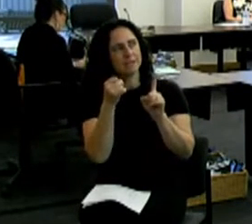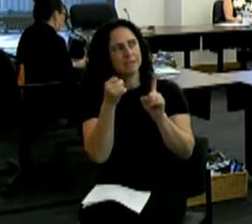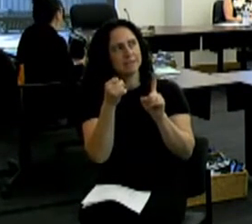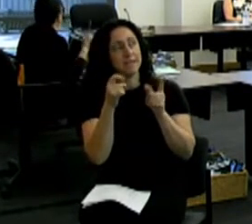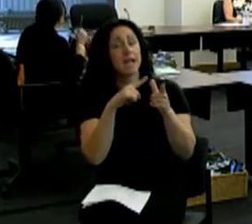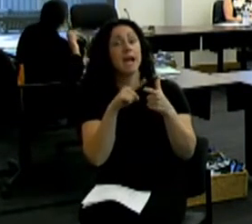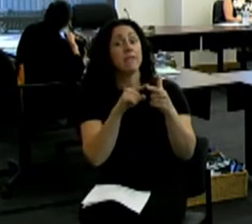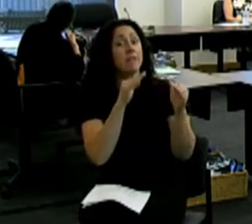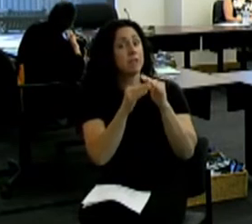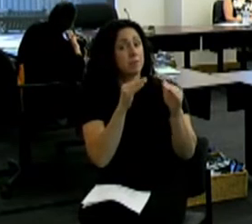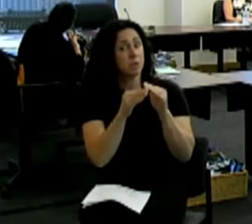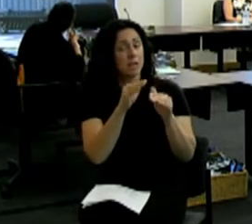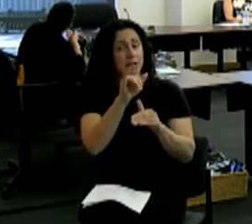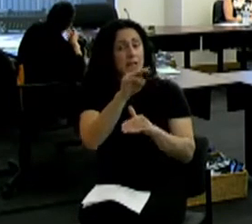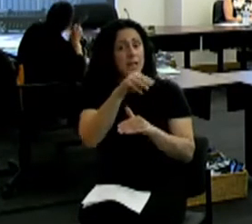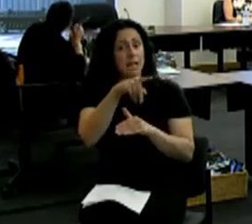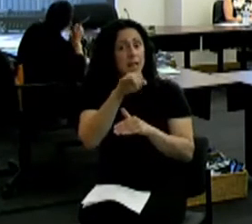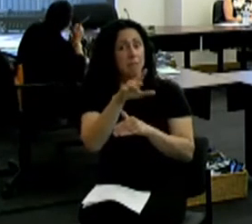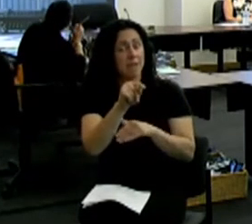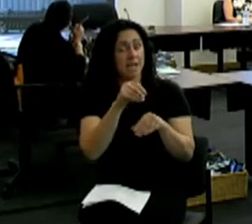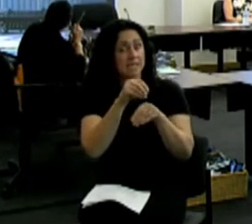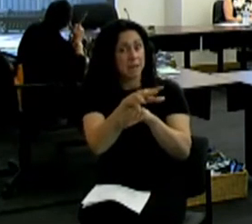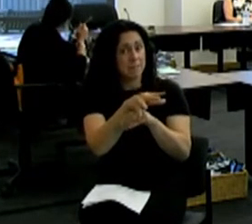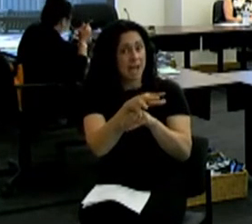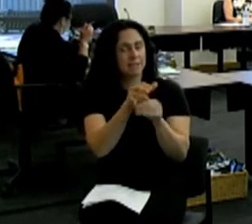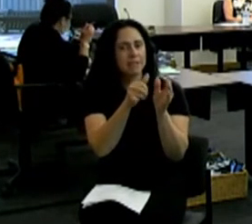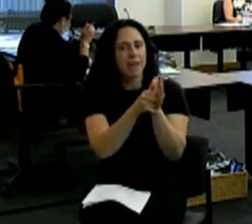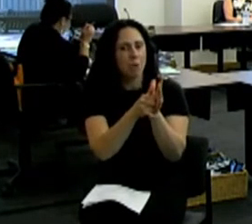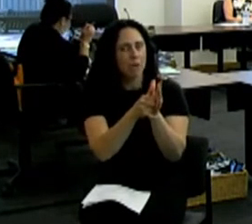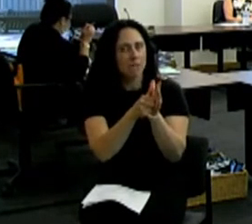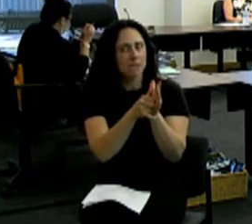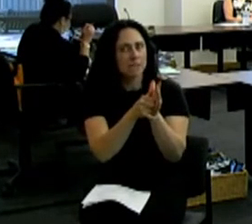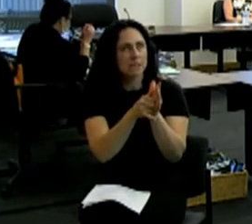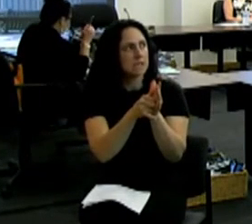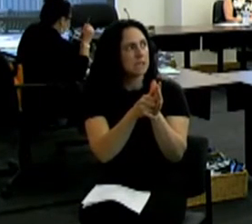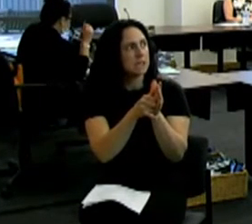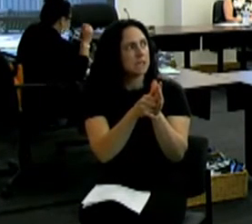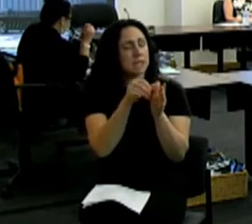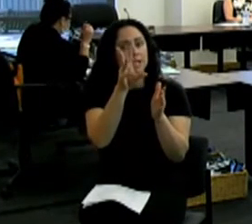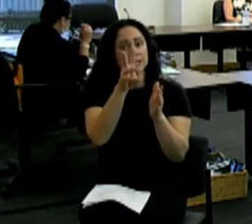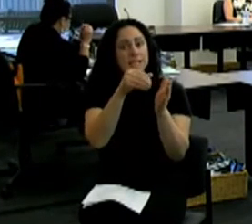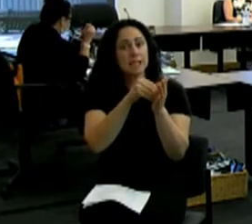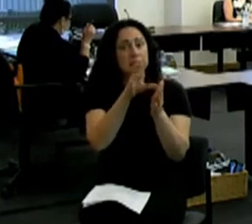okay, and then the community impact, that one is